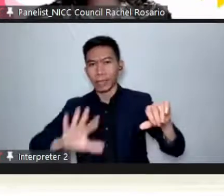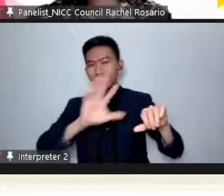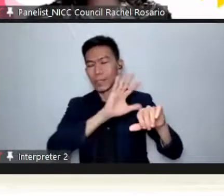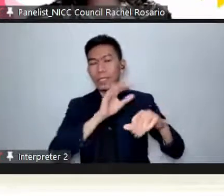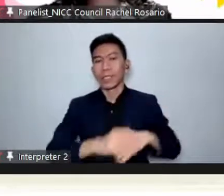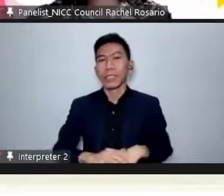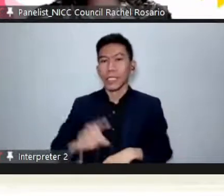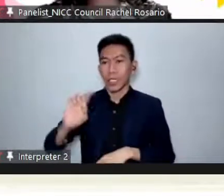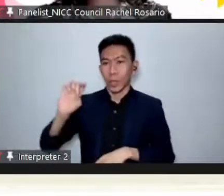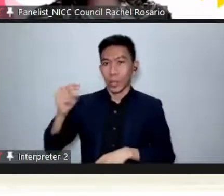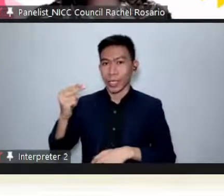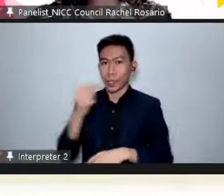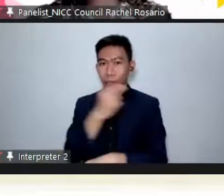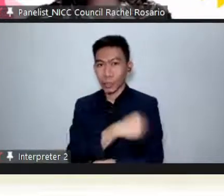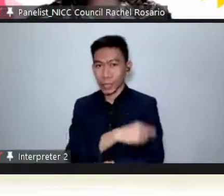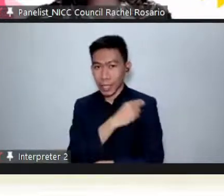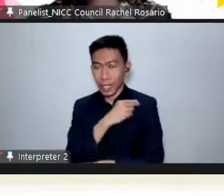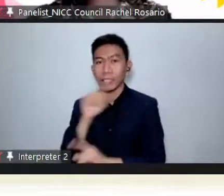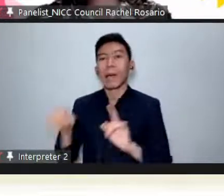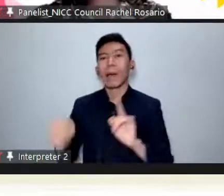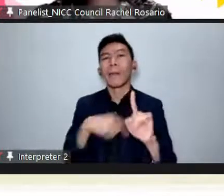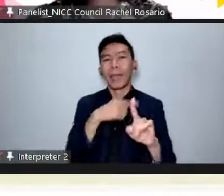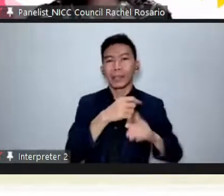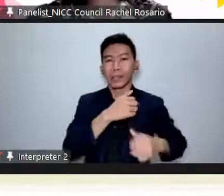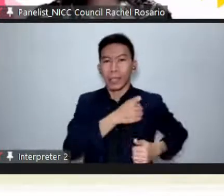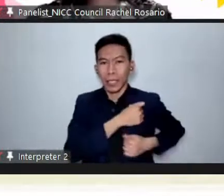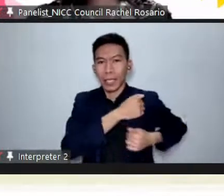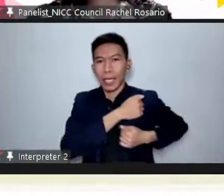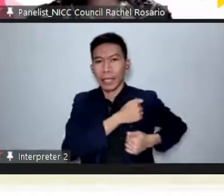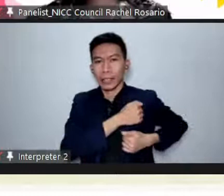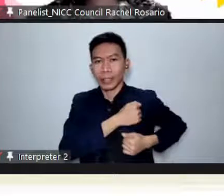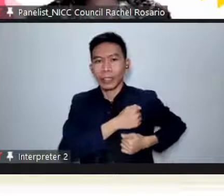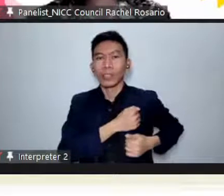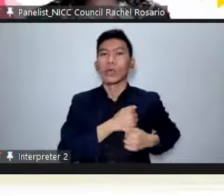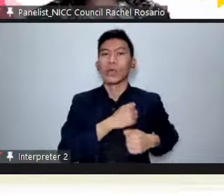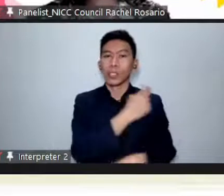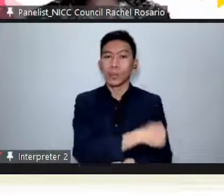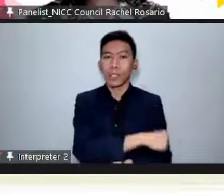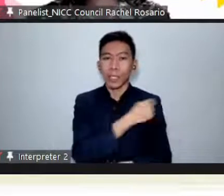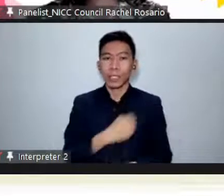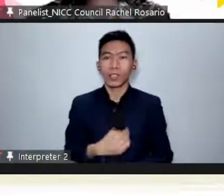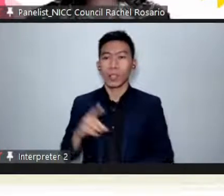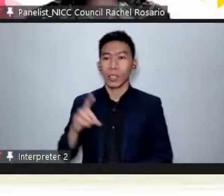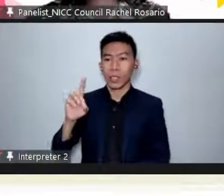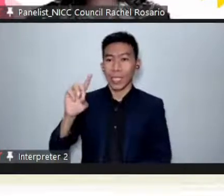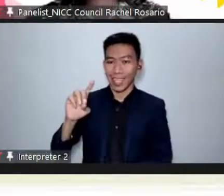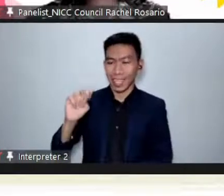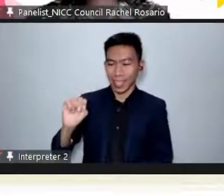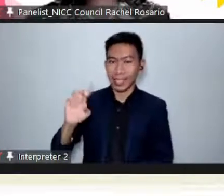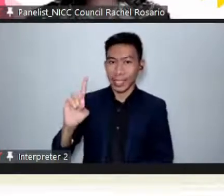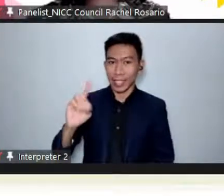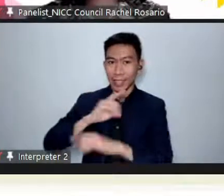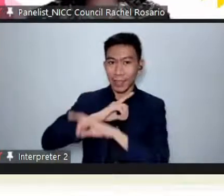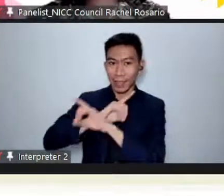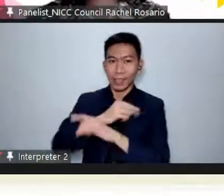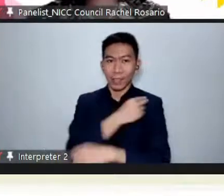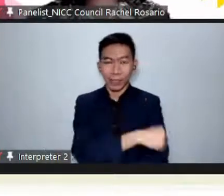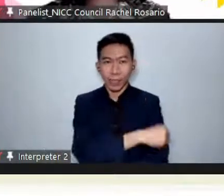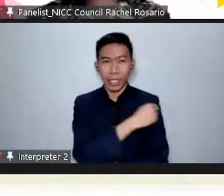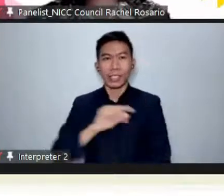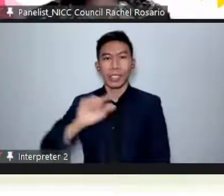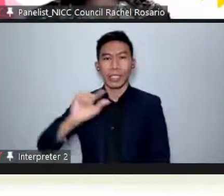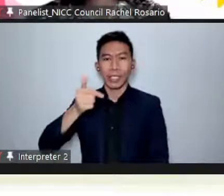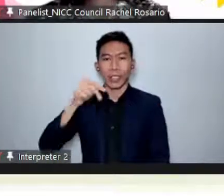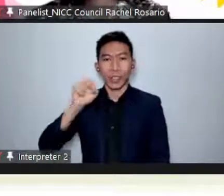our intention is to include military hospitals or DND hospitals and LGU hospitals po. And being